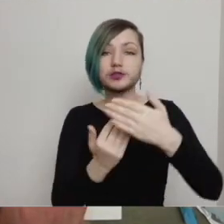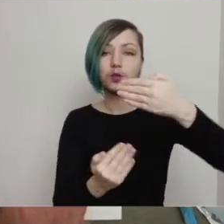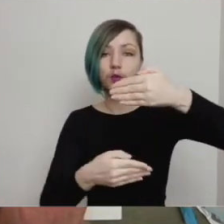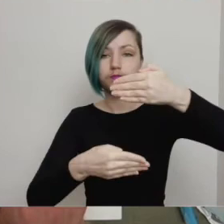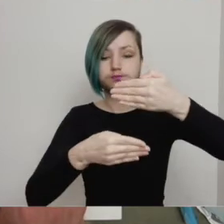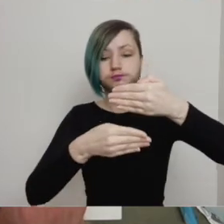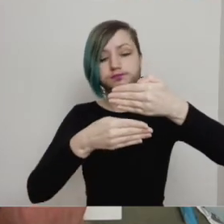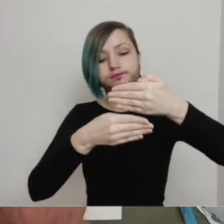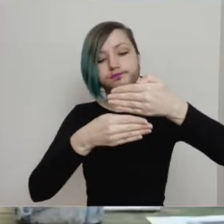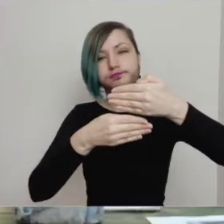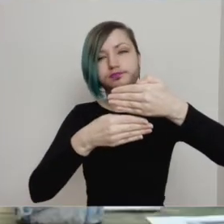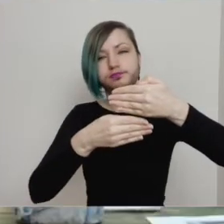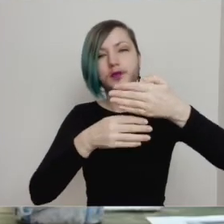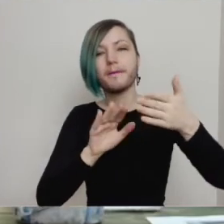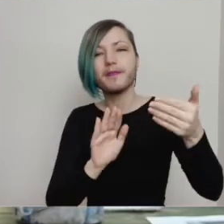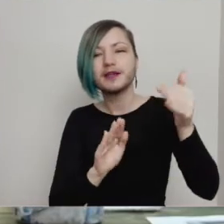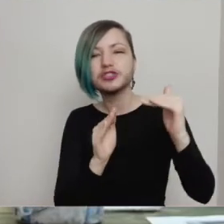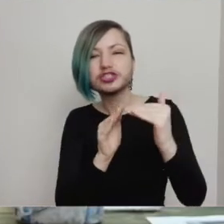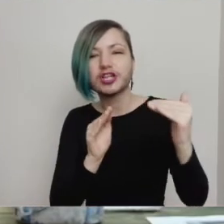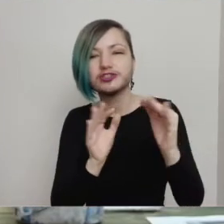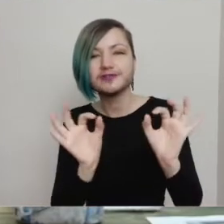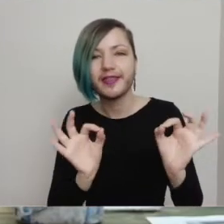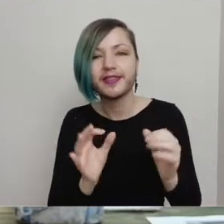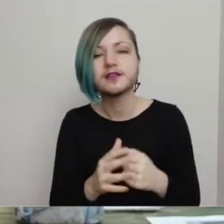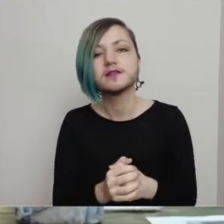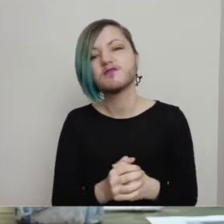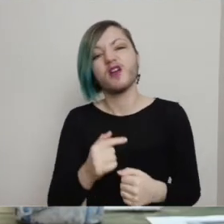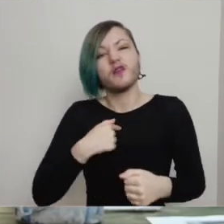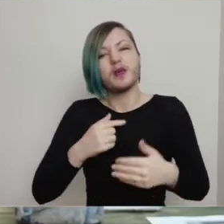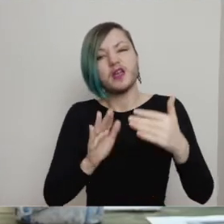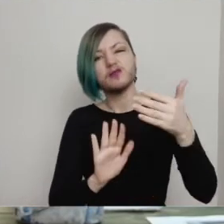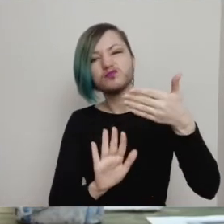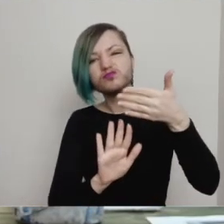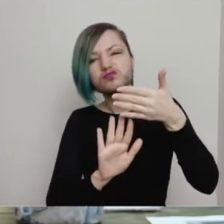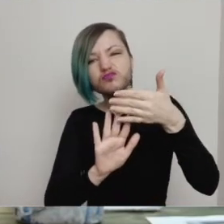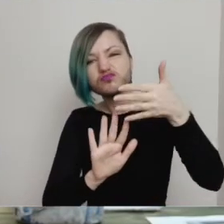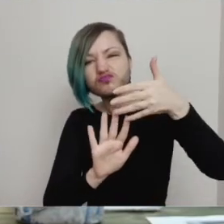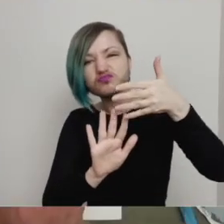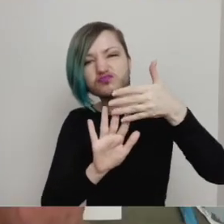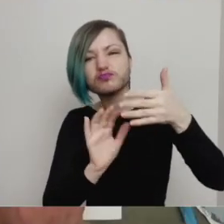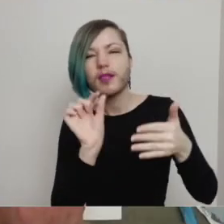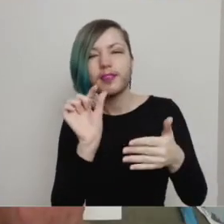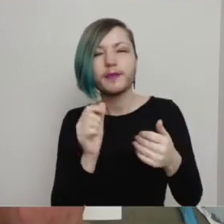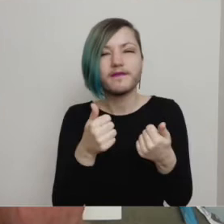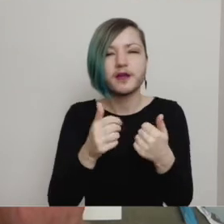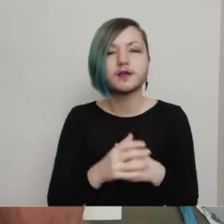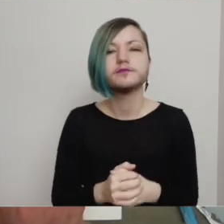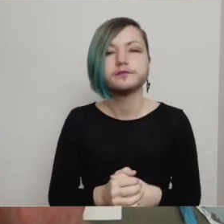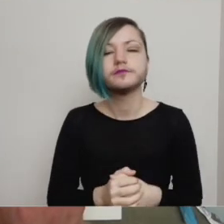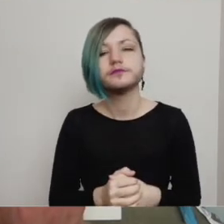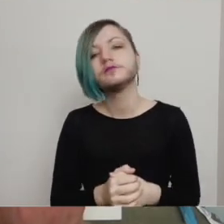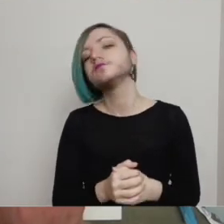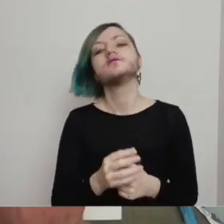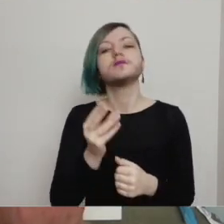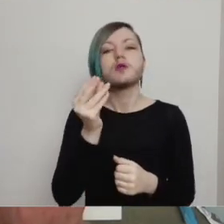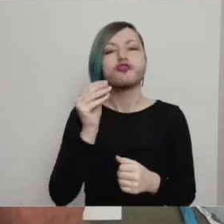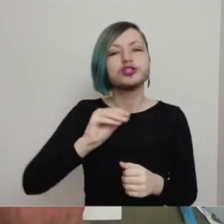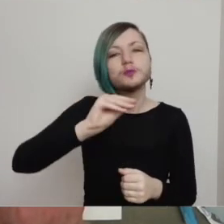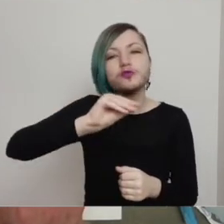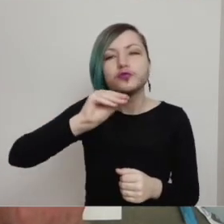meet and leave it. But I'm just going to sort of work into it a little bit, just kind of keeping the brush sort of